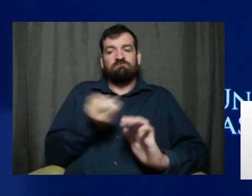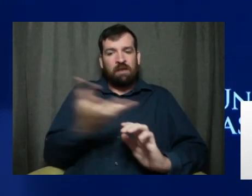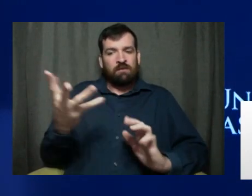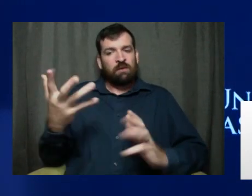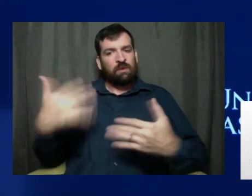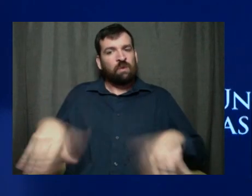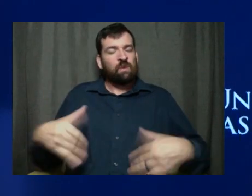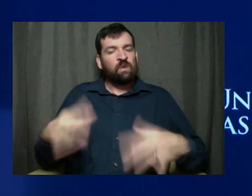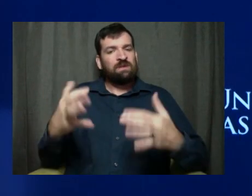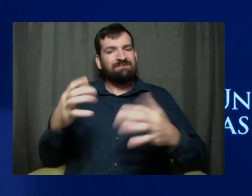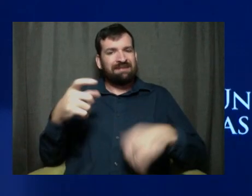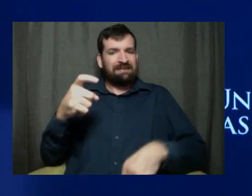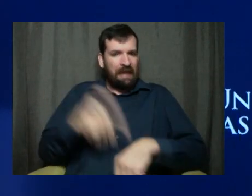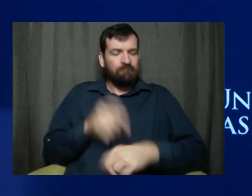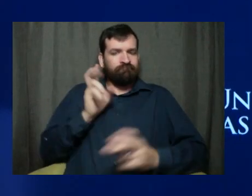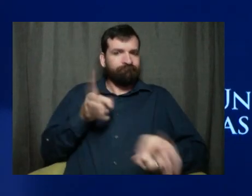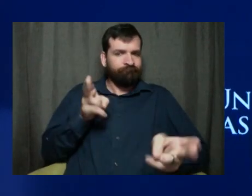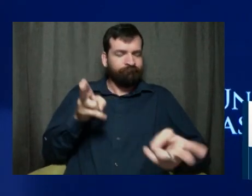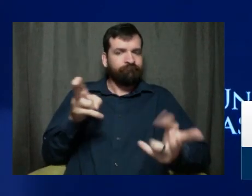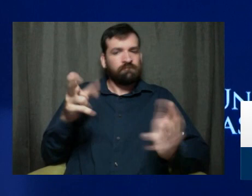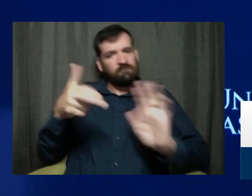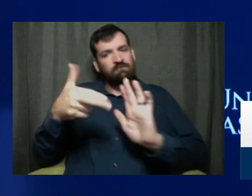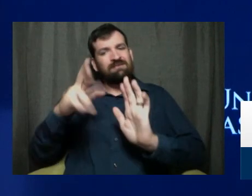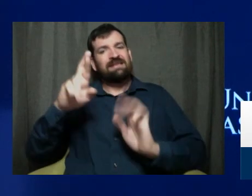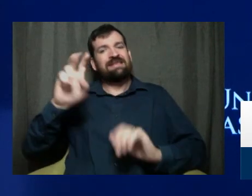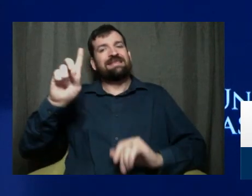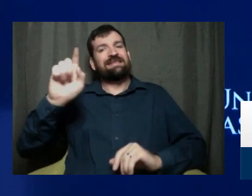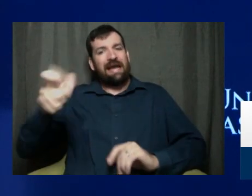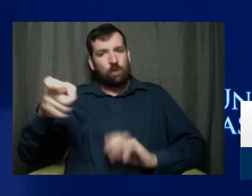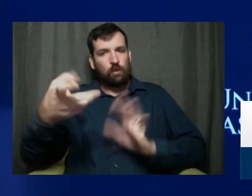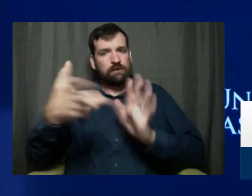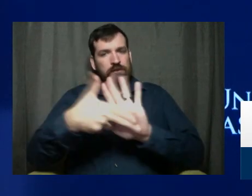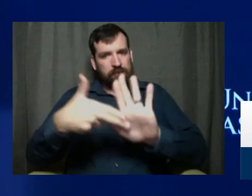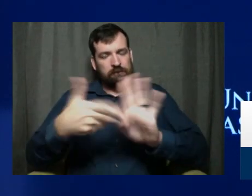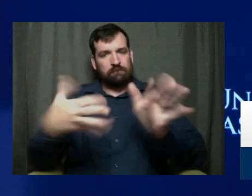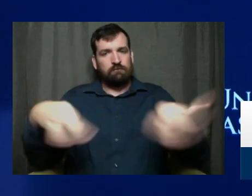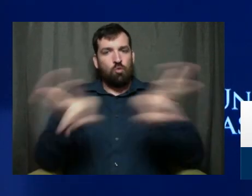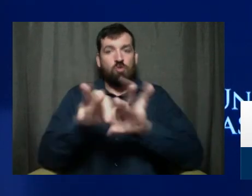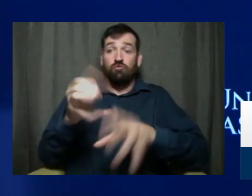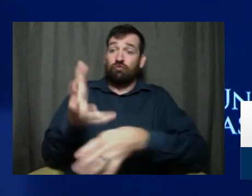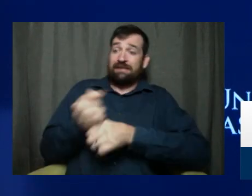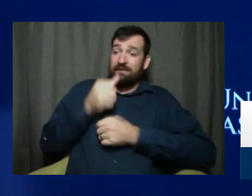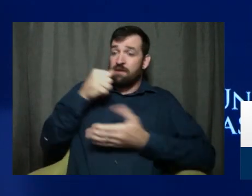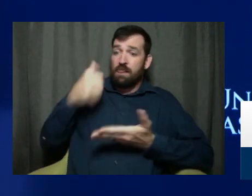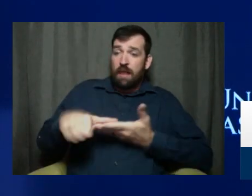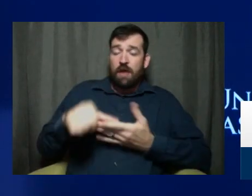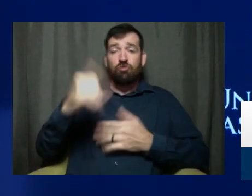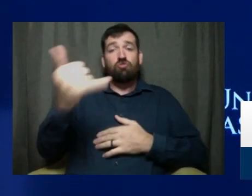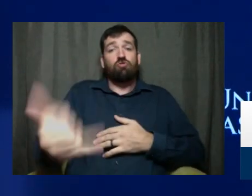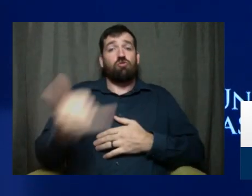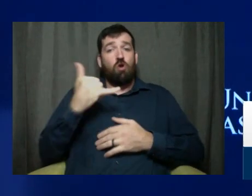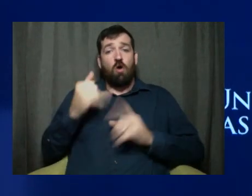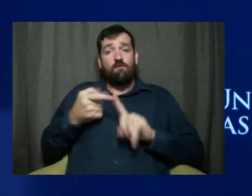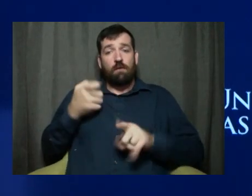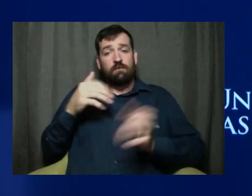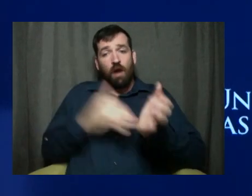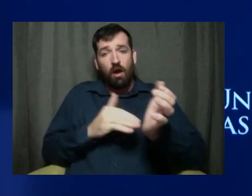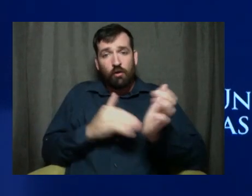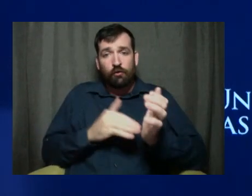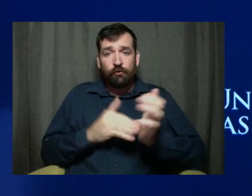time-critical diagnoses that are needed. And so, as we kind of mentioned, if you get a letter, if you get a phone call from your child's doctor's